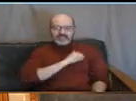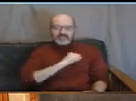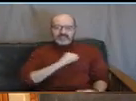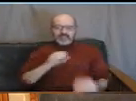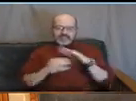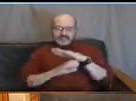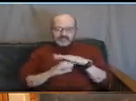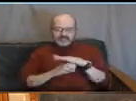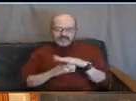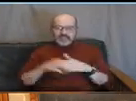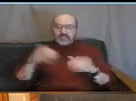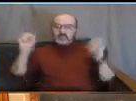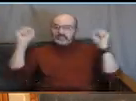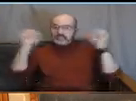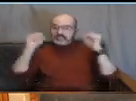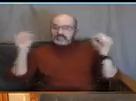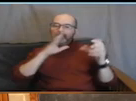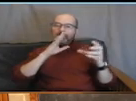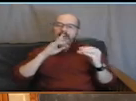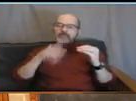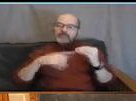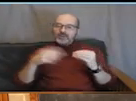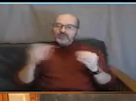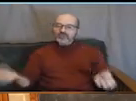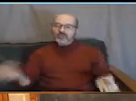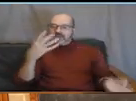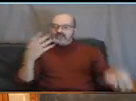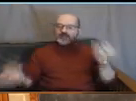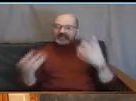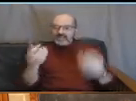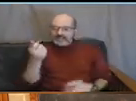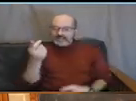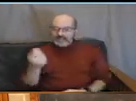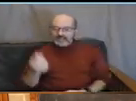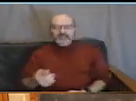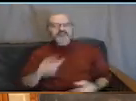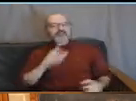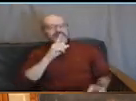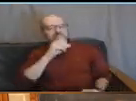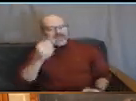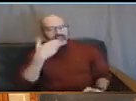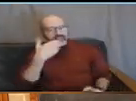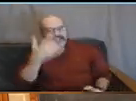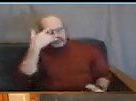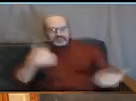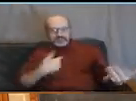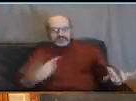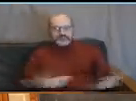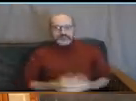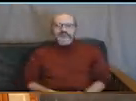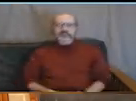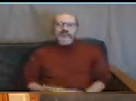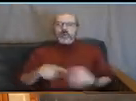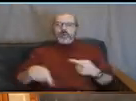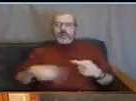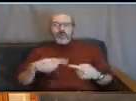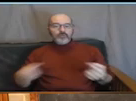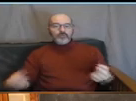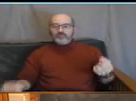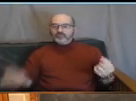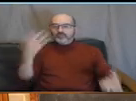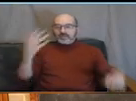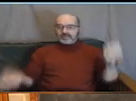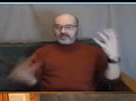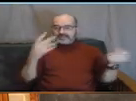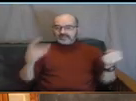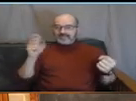Mr. Staley, can you talk about juggling a little bit? Absolutely, Mr. Ade. Thank you for having me. Yeah. So, when we're juggling, we need to